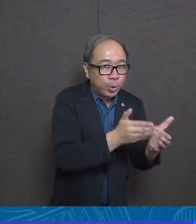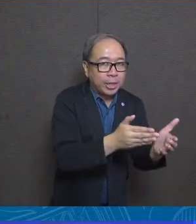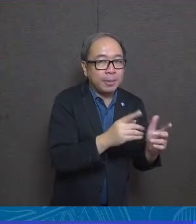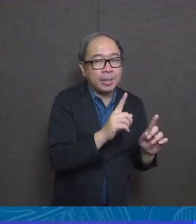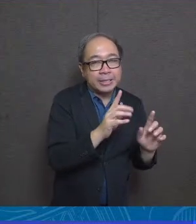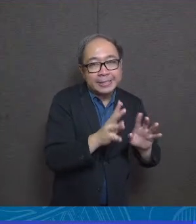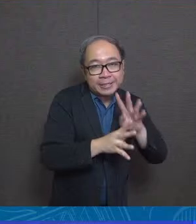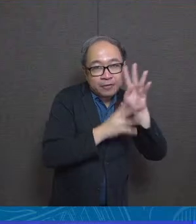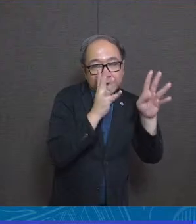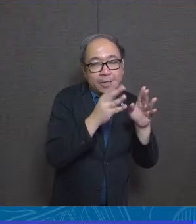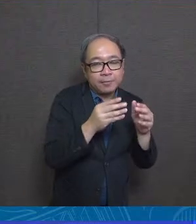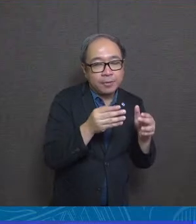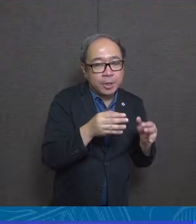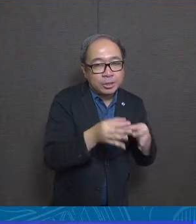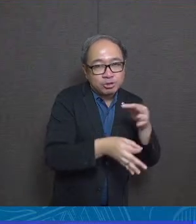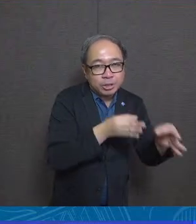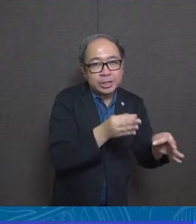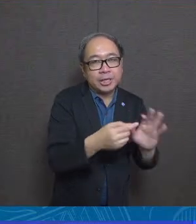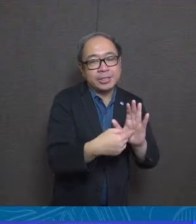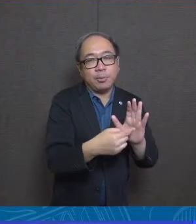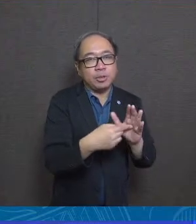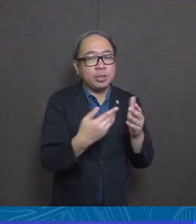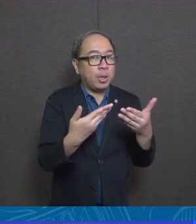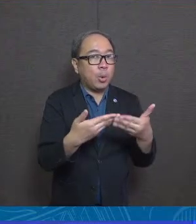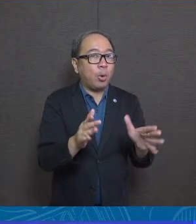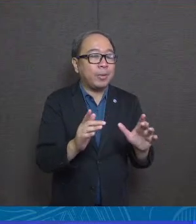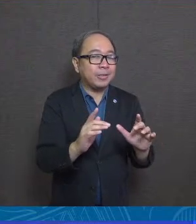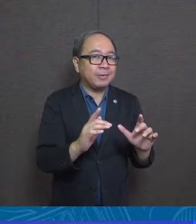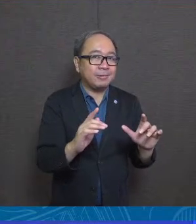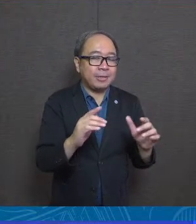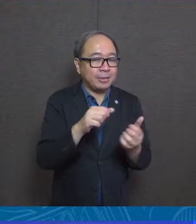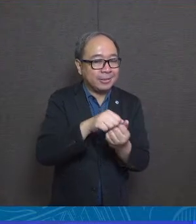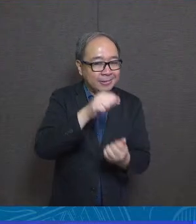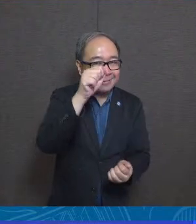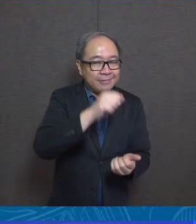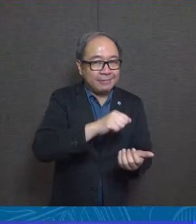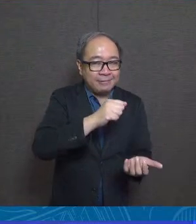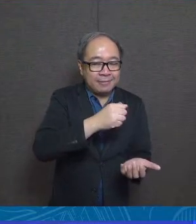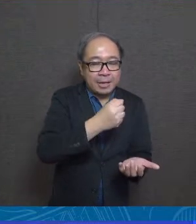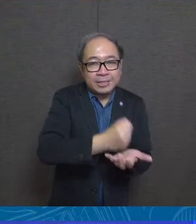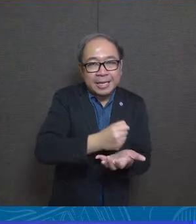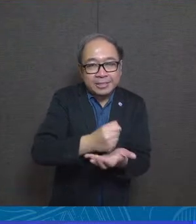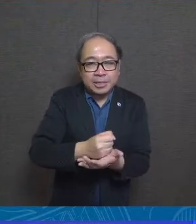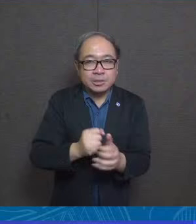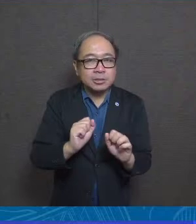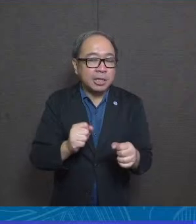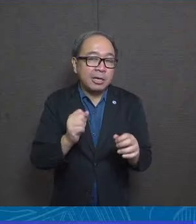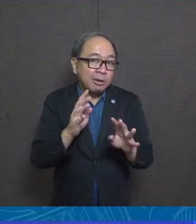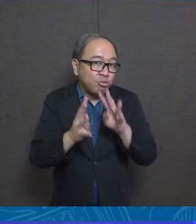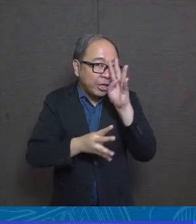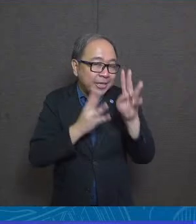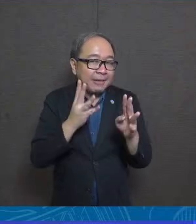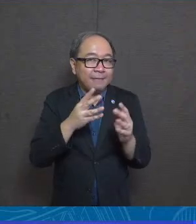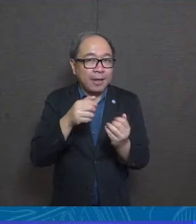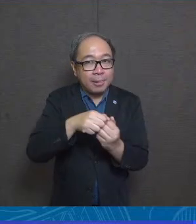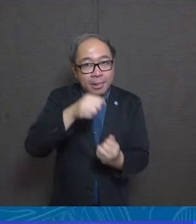for example, for open licensing, Creative Commons licenses, and a lot of these principles come from the communities.